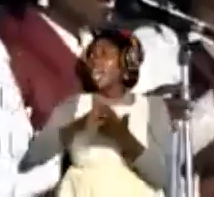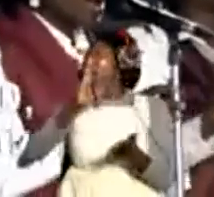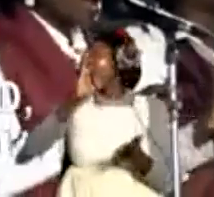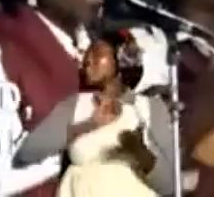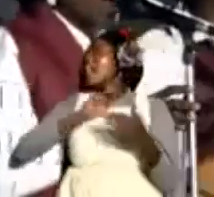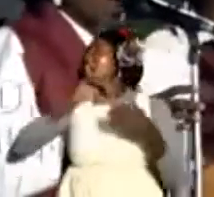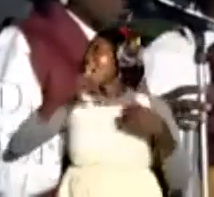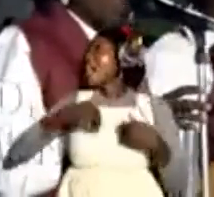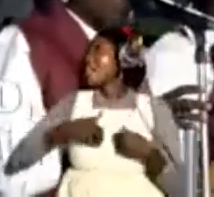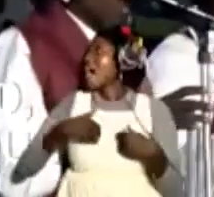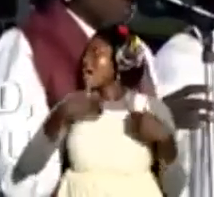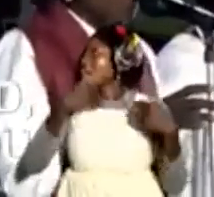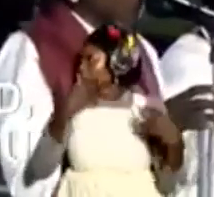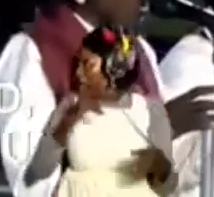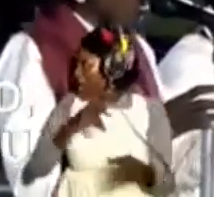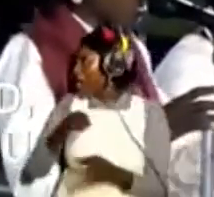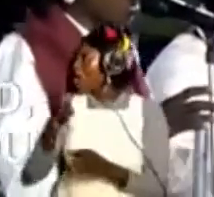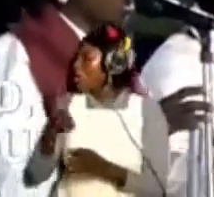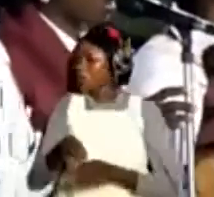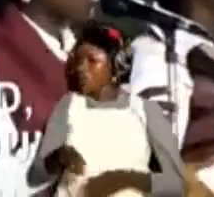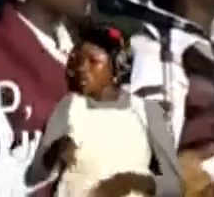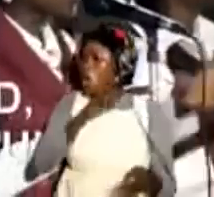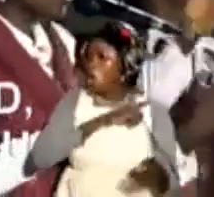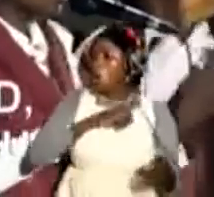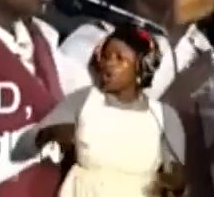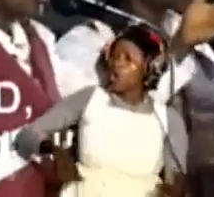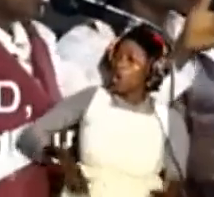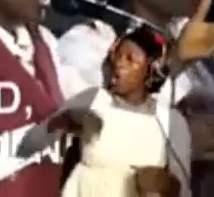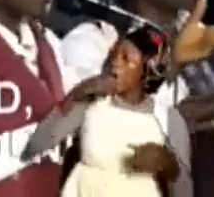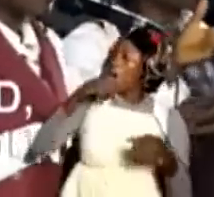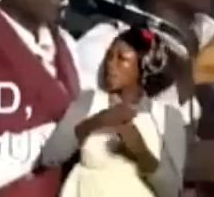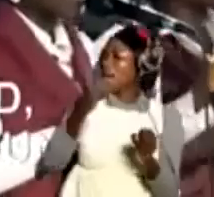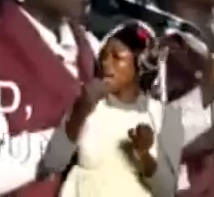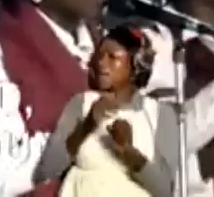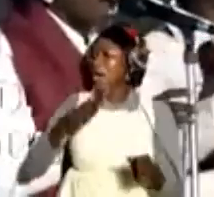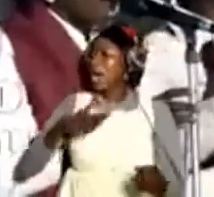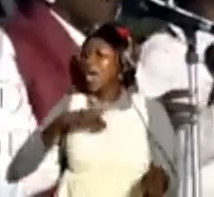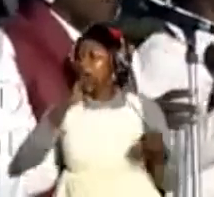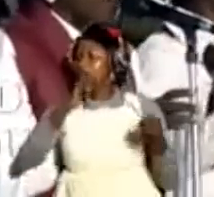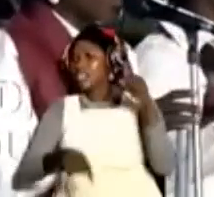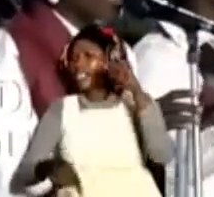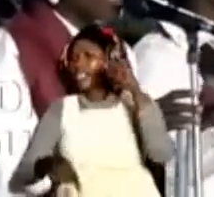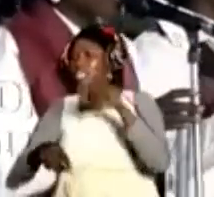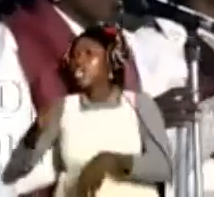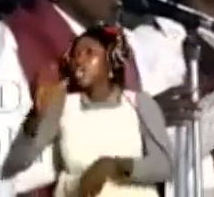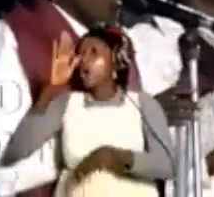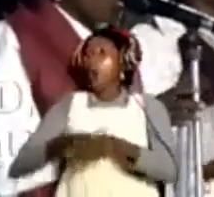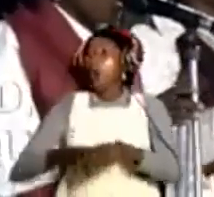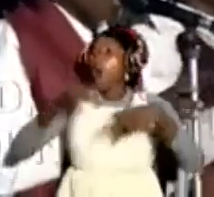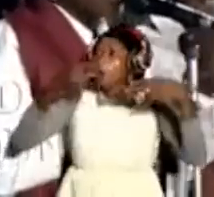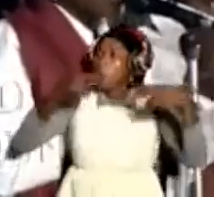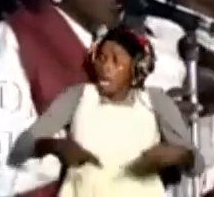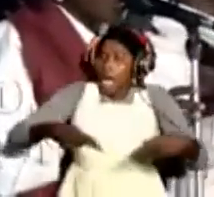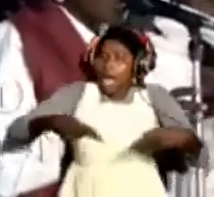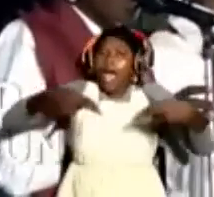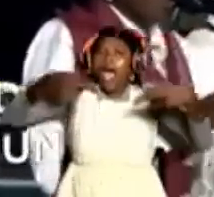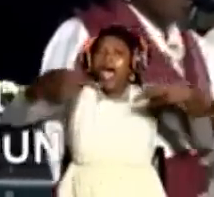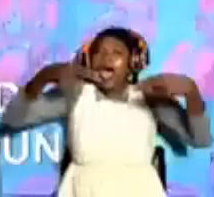I am playing. God bless you, my dear sister. Thank you, young lady. Yes,